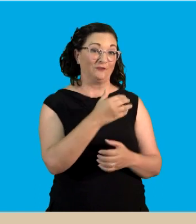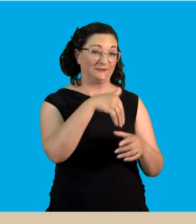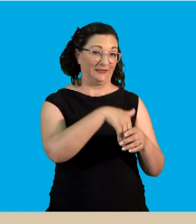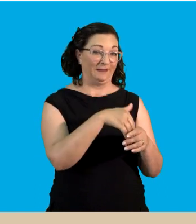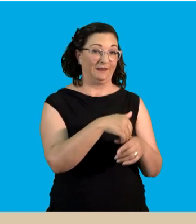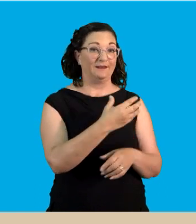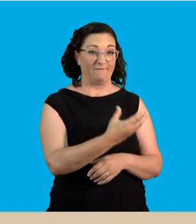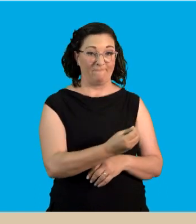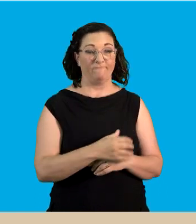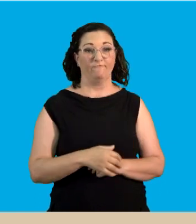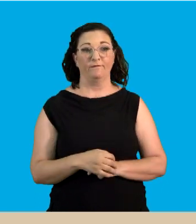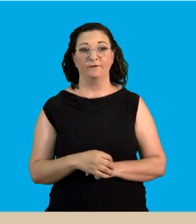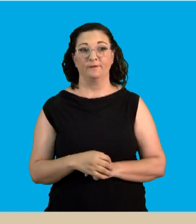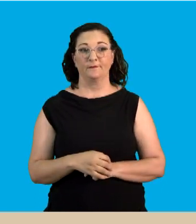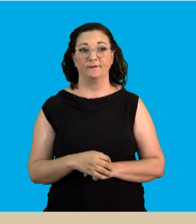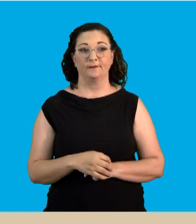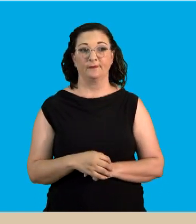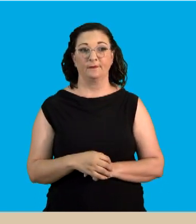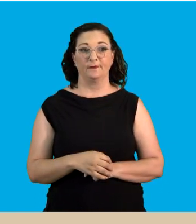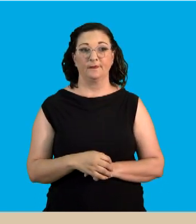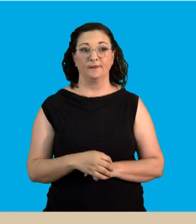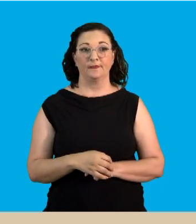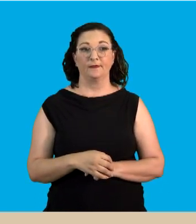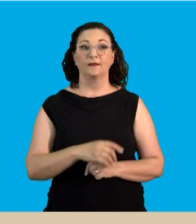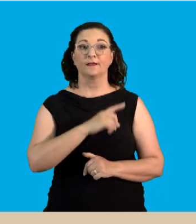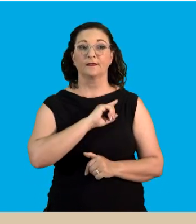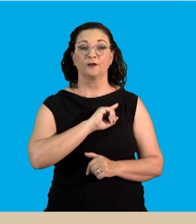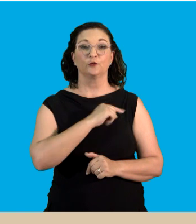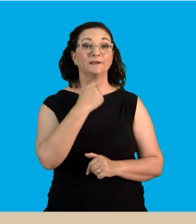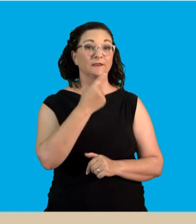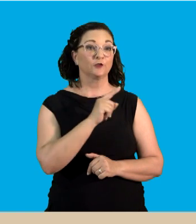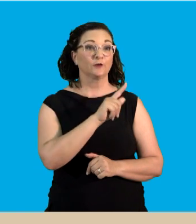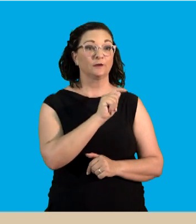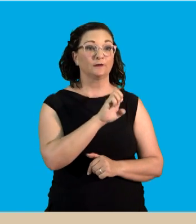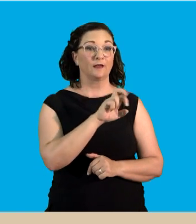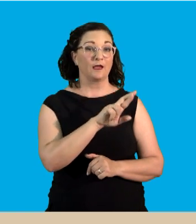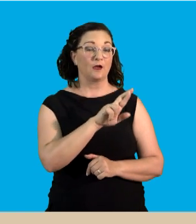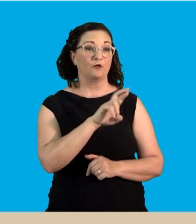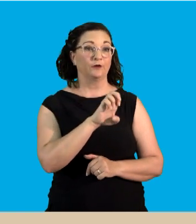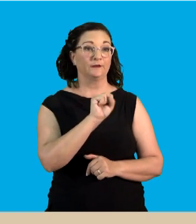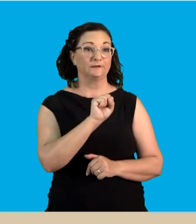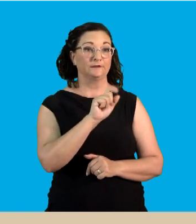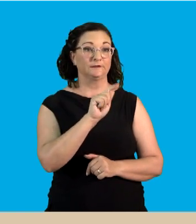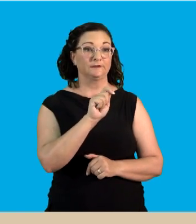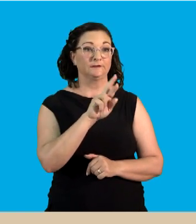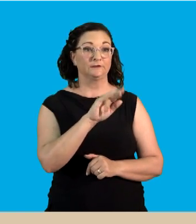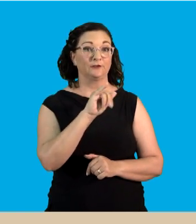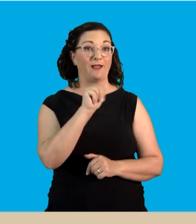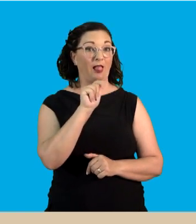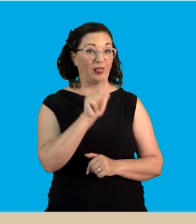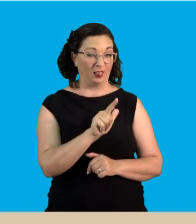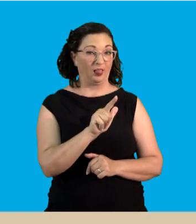of rocks. And because of that, they are then referred to as terrestrial planets. All